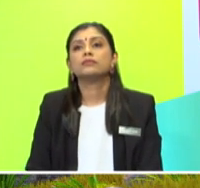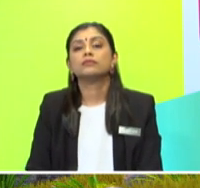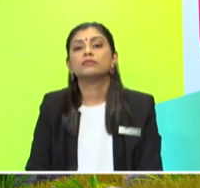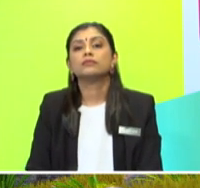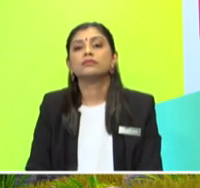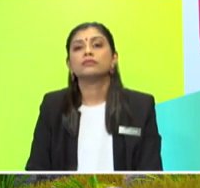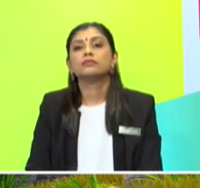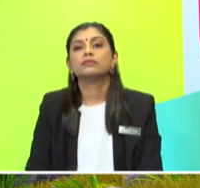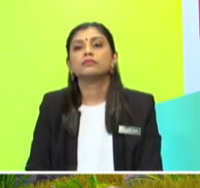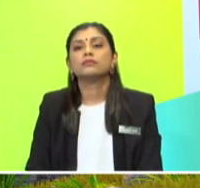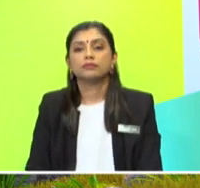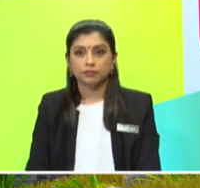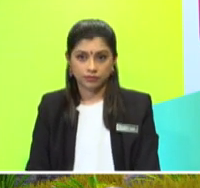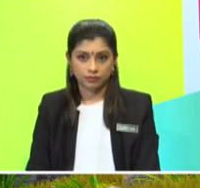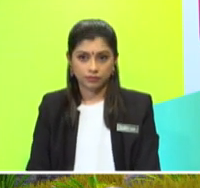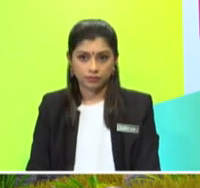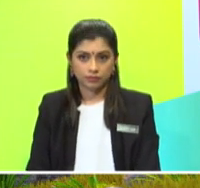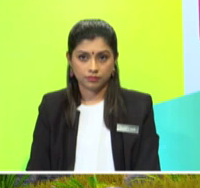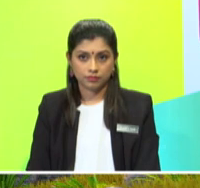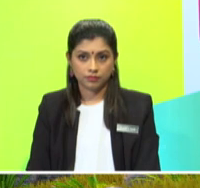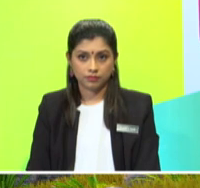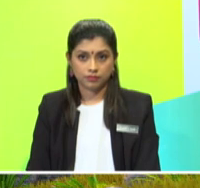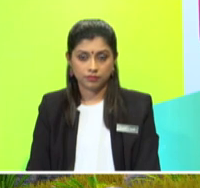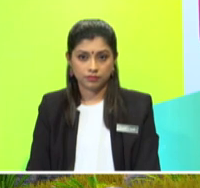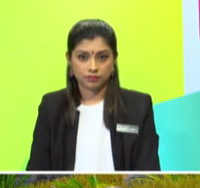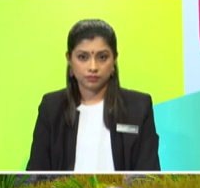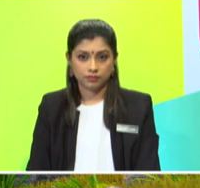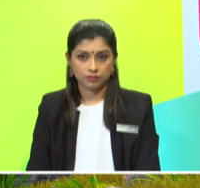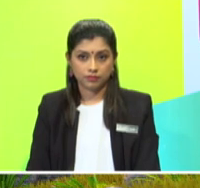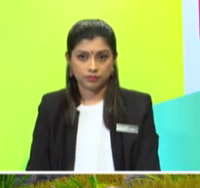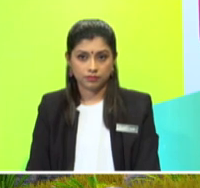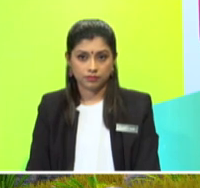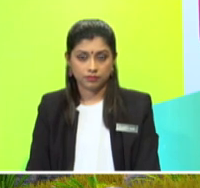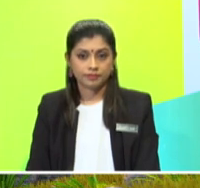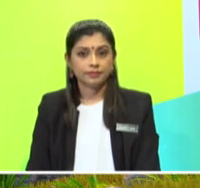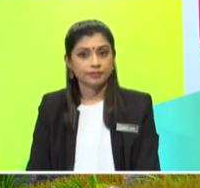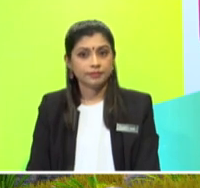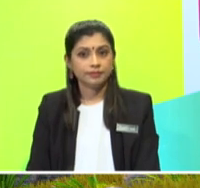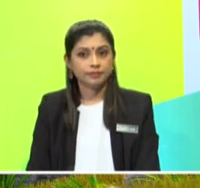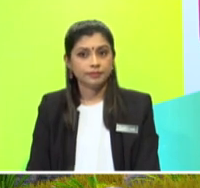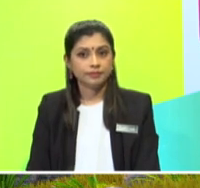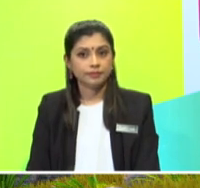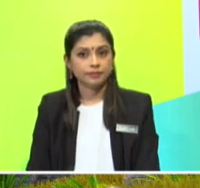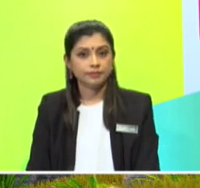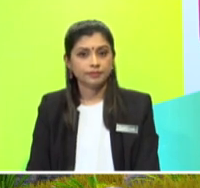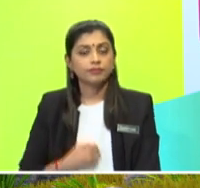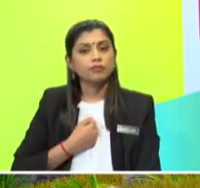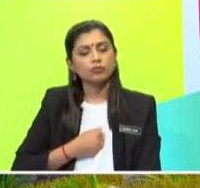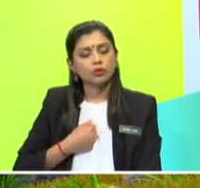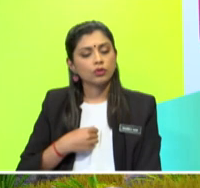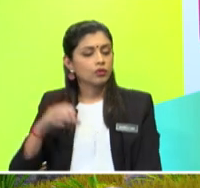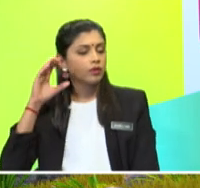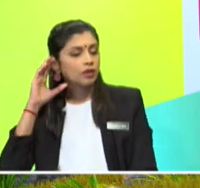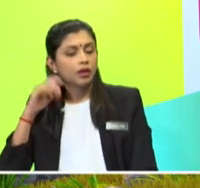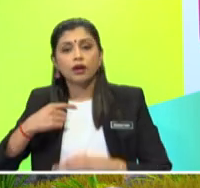That's good. Cool. So, I will choose two from the sentence. Two from the sentence. Sorry to hear about the